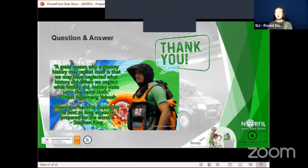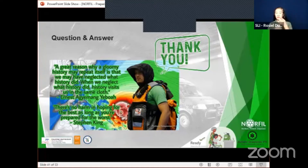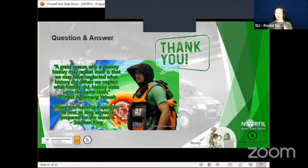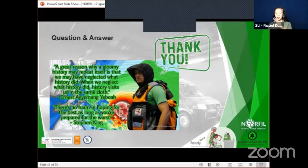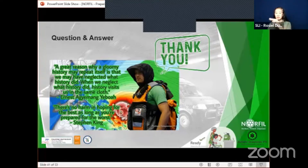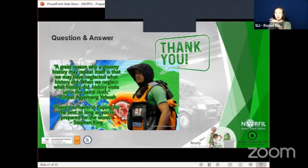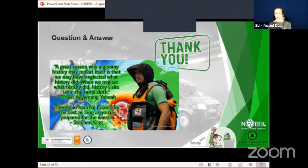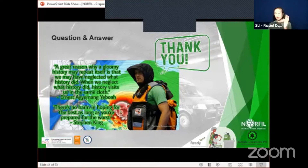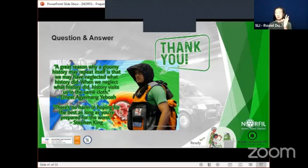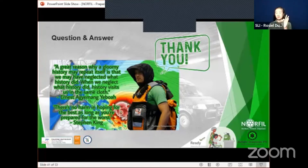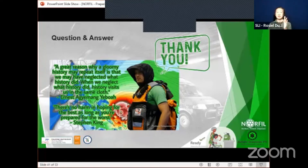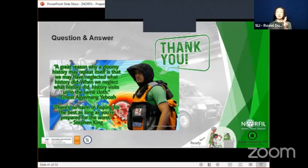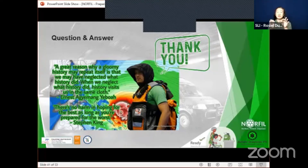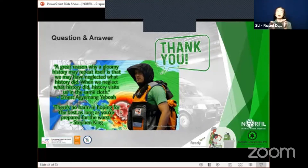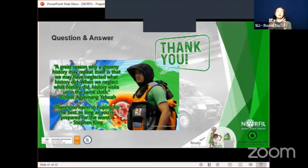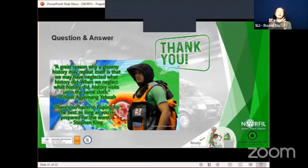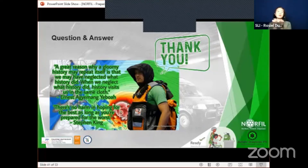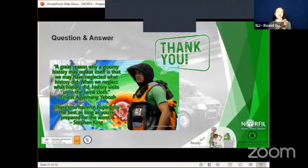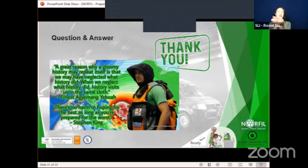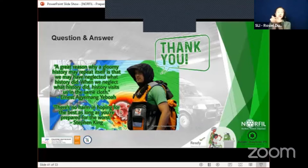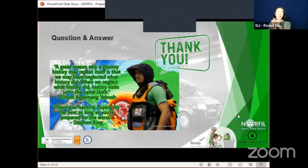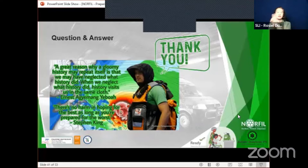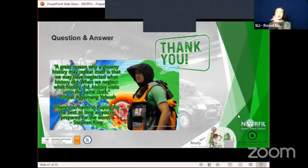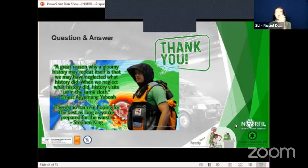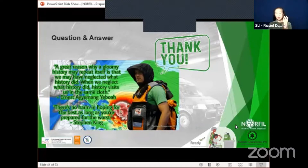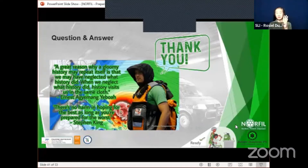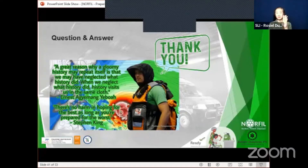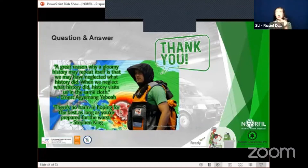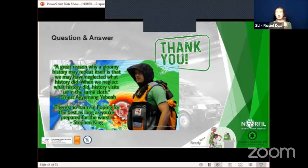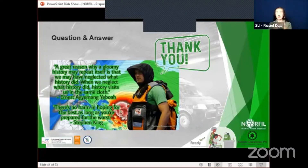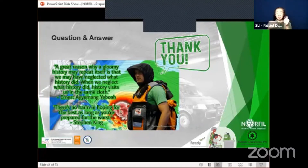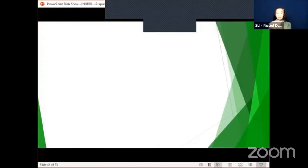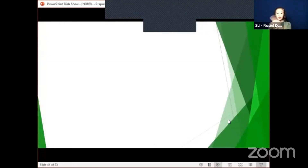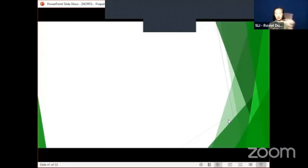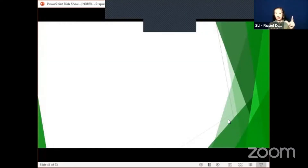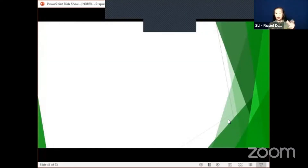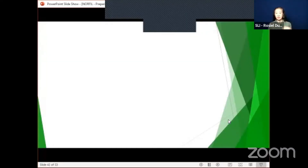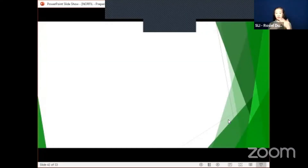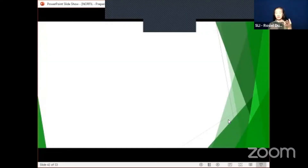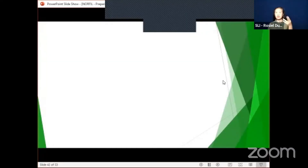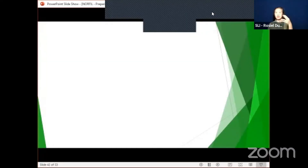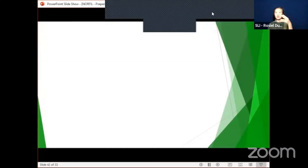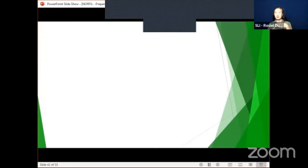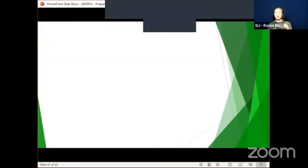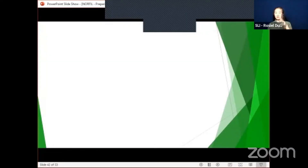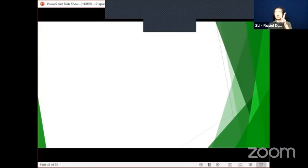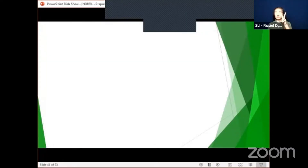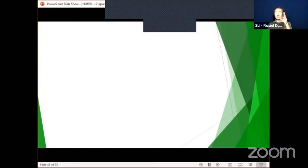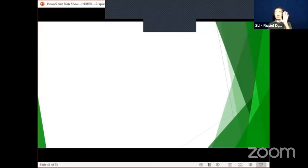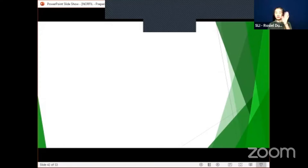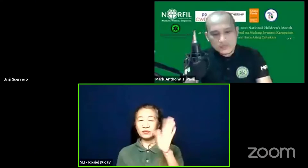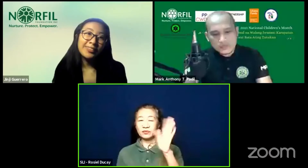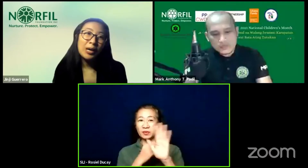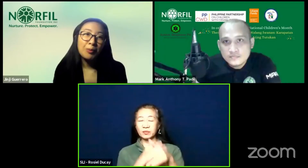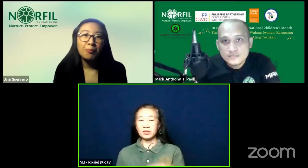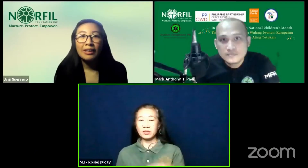Norphil's Facebook page. So everyone will give you until 2:50 to come back. Please